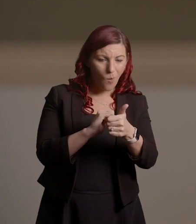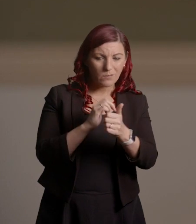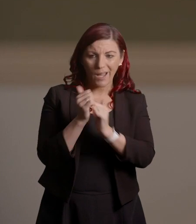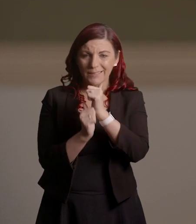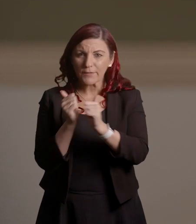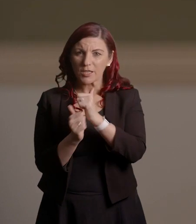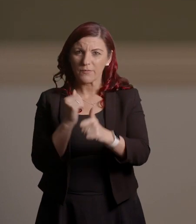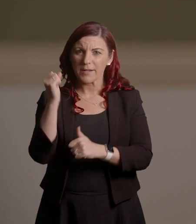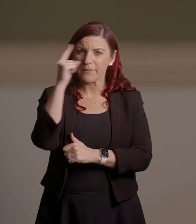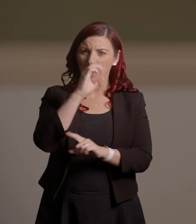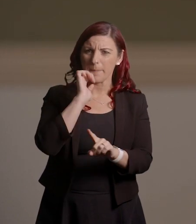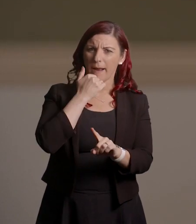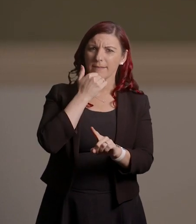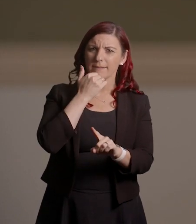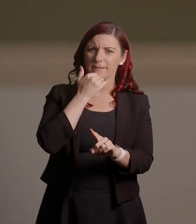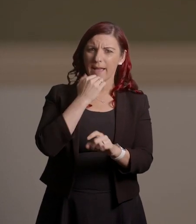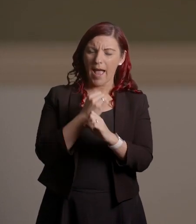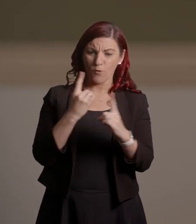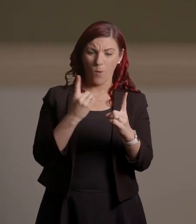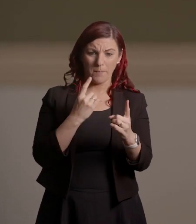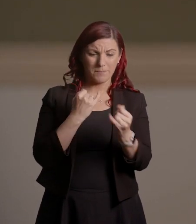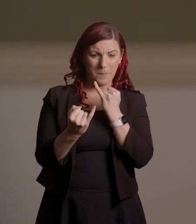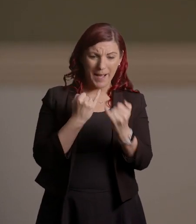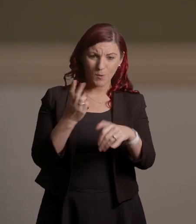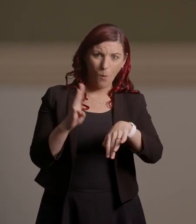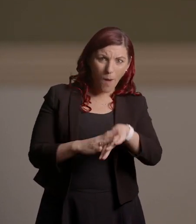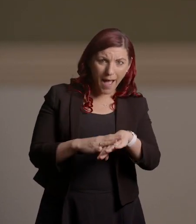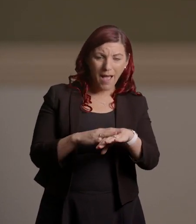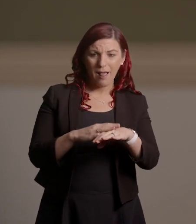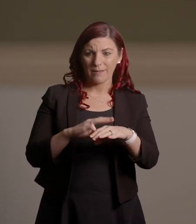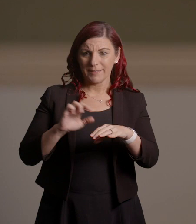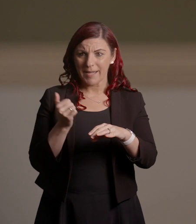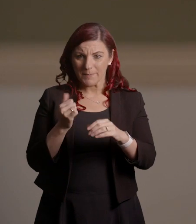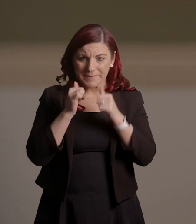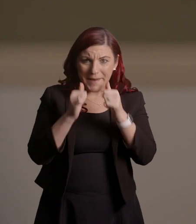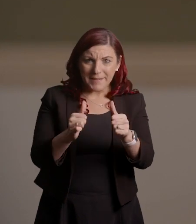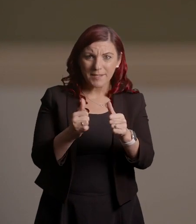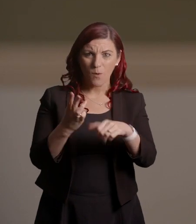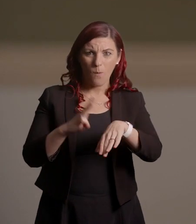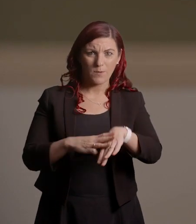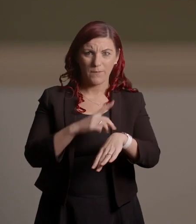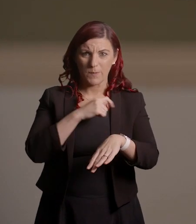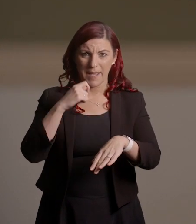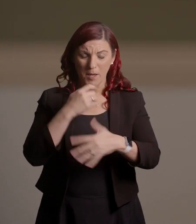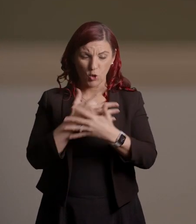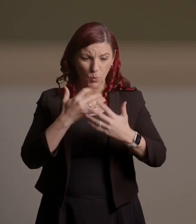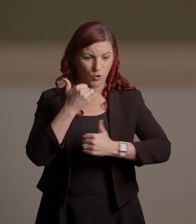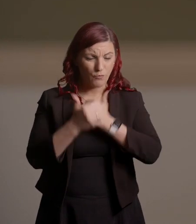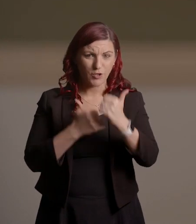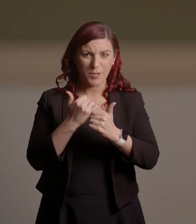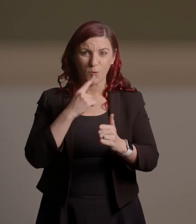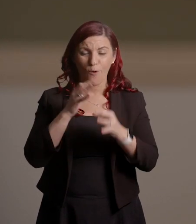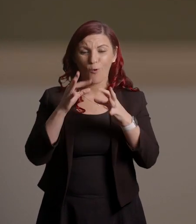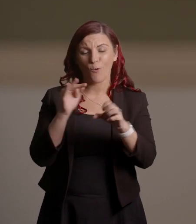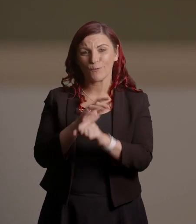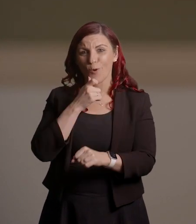have any activities. So the very fact that everyone played so well, the various counties did so well, just a massive congrats. And for